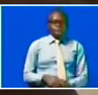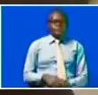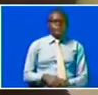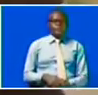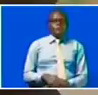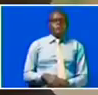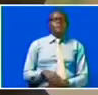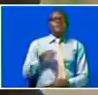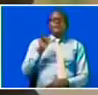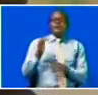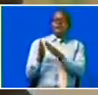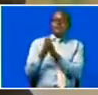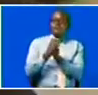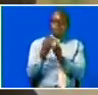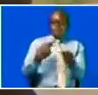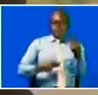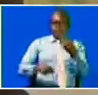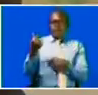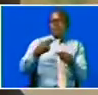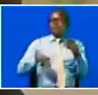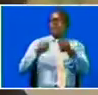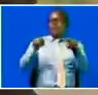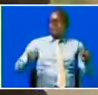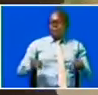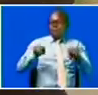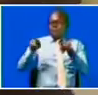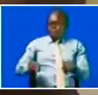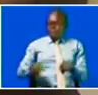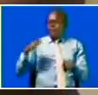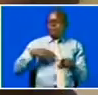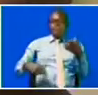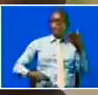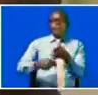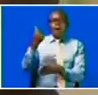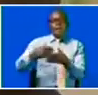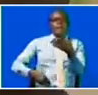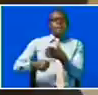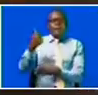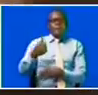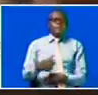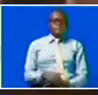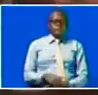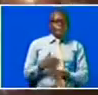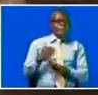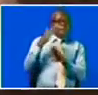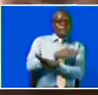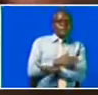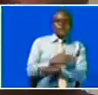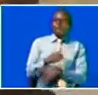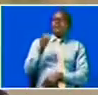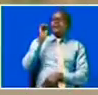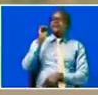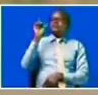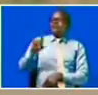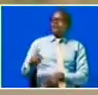Ndiyo, hiyo story ya kuza hizi plots ilitokea. Na watu wakaanza kubai, unaona. Kitambo hata ziko na beikali,